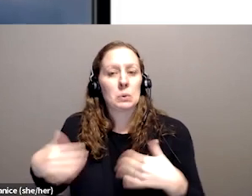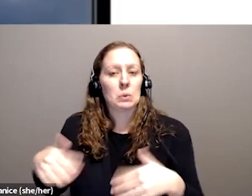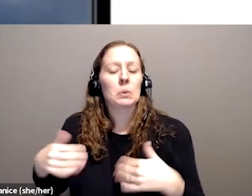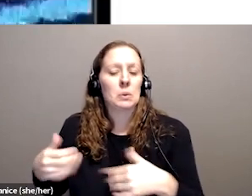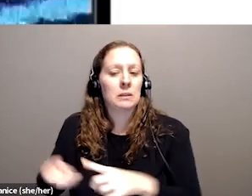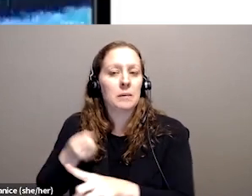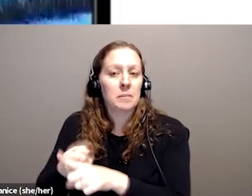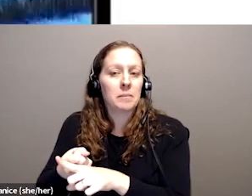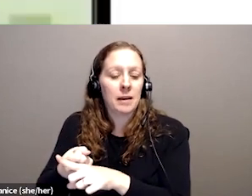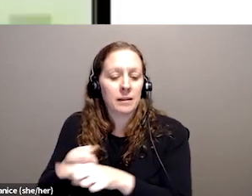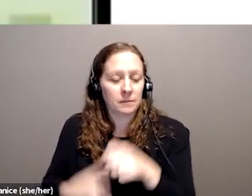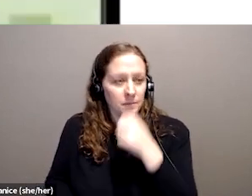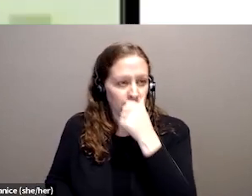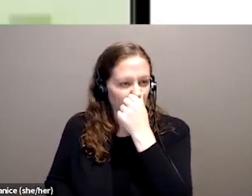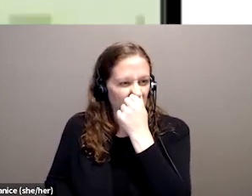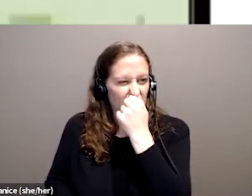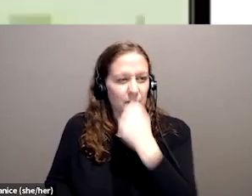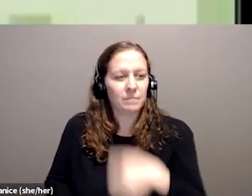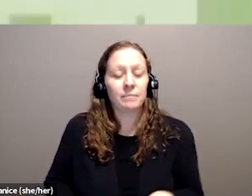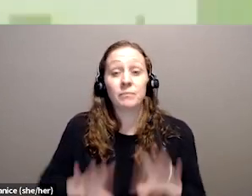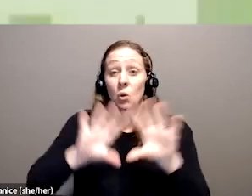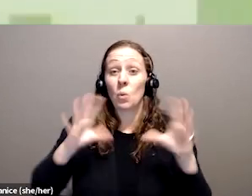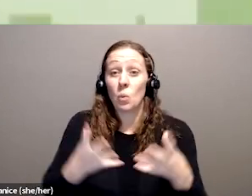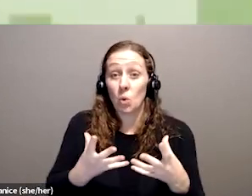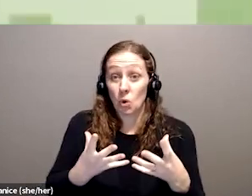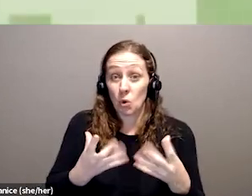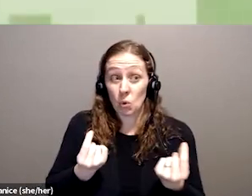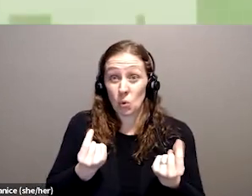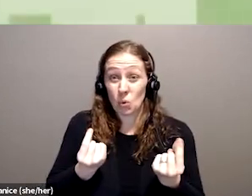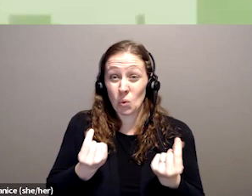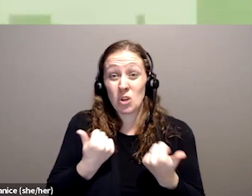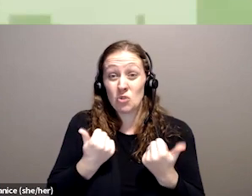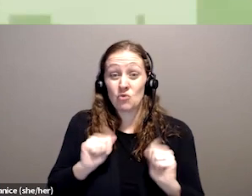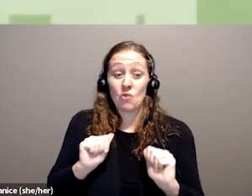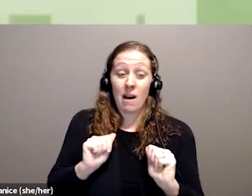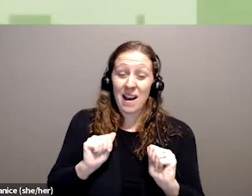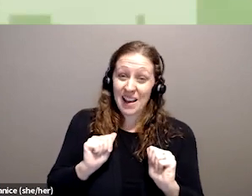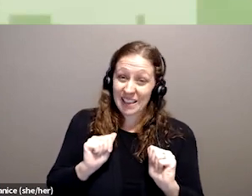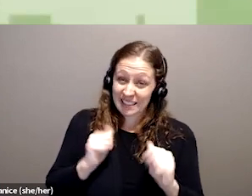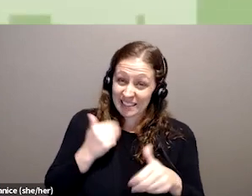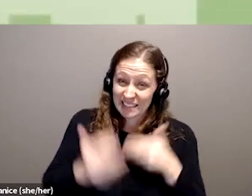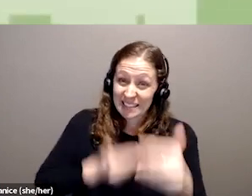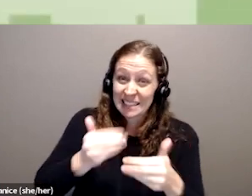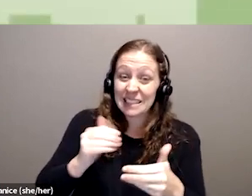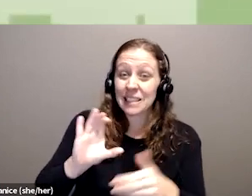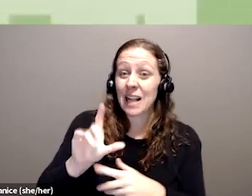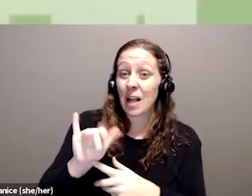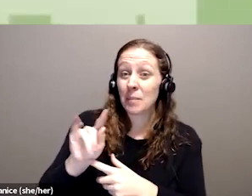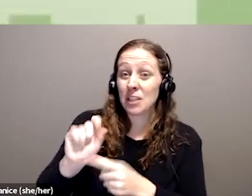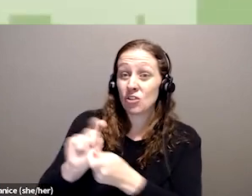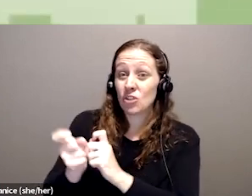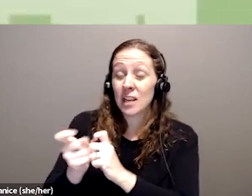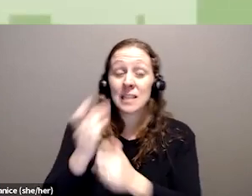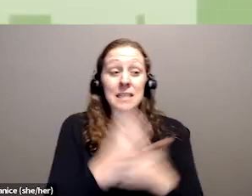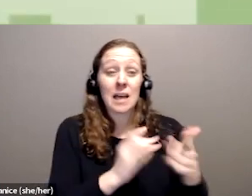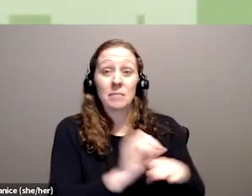affected. As the world takes steps to tackle climate change, some industries like oil and gas